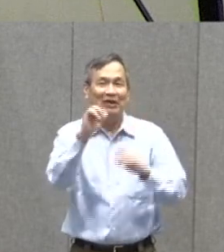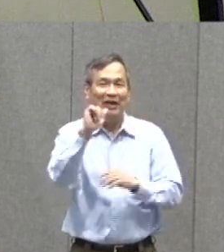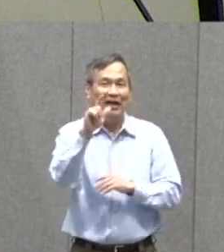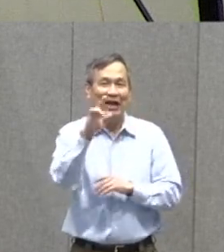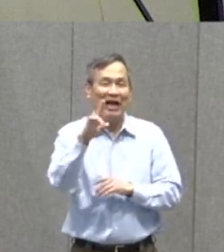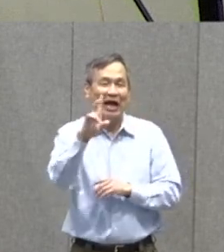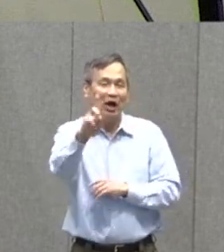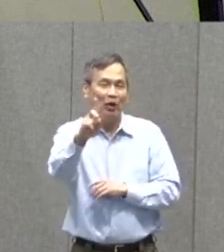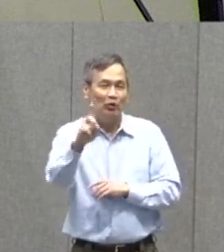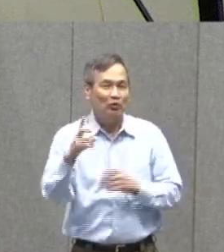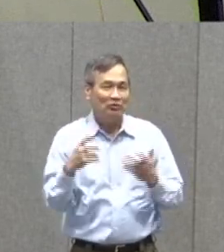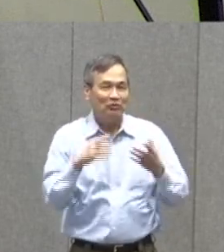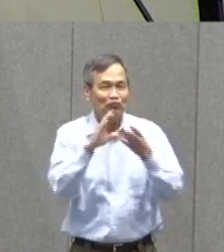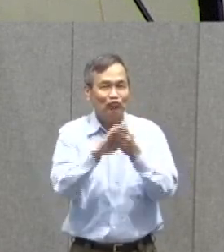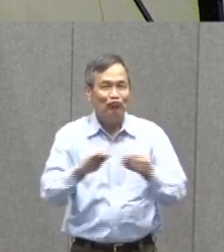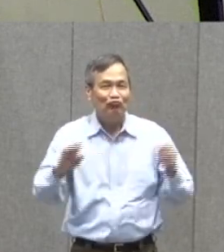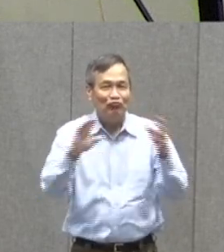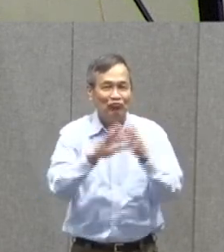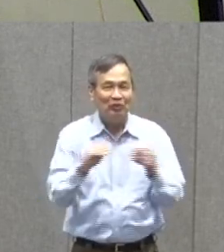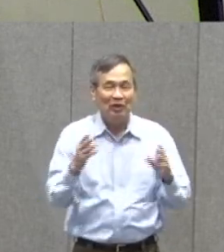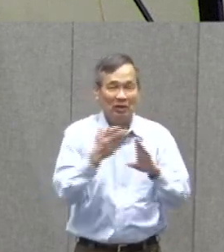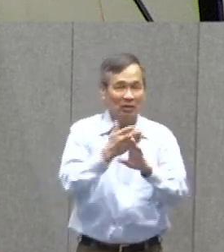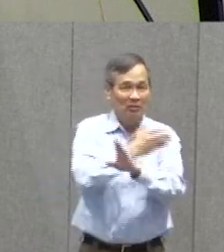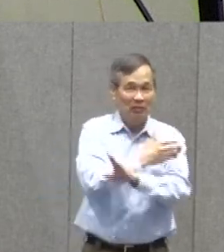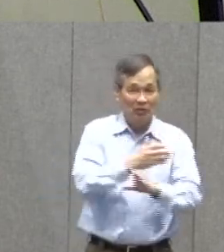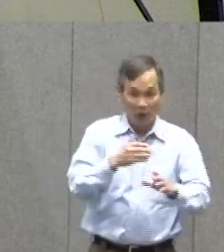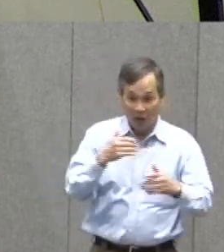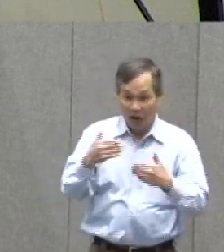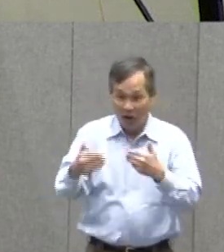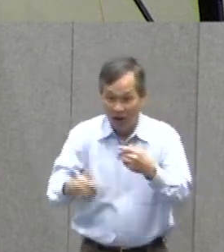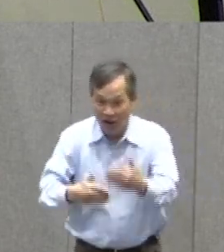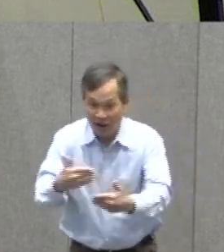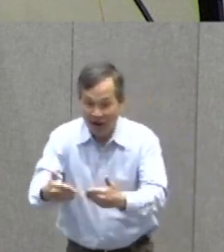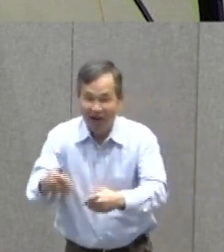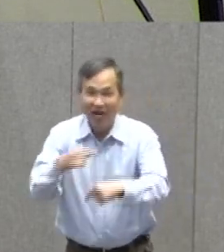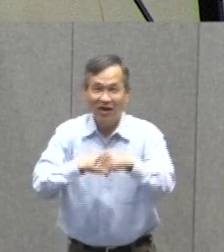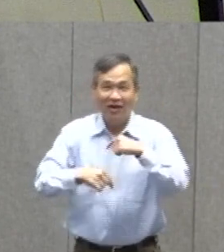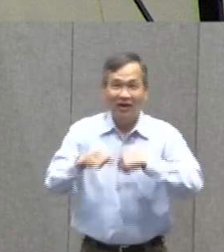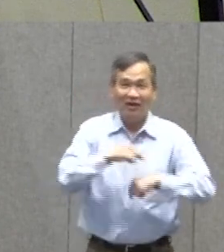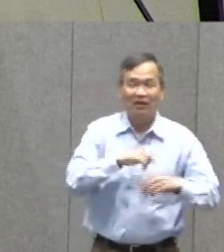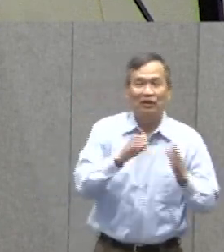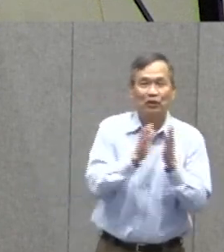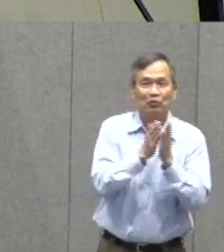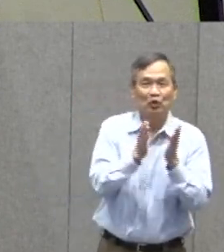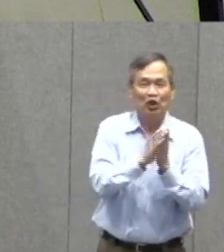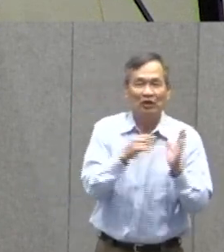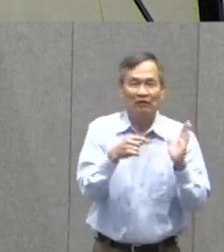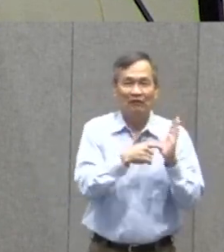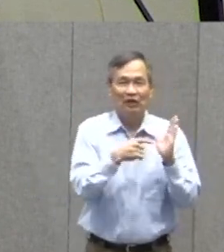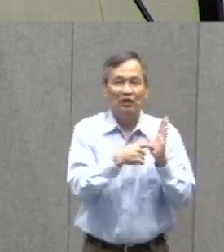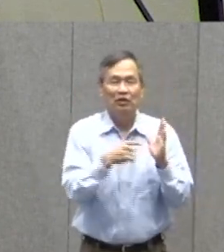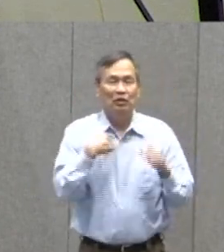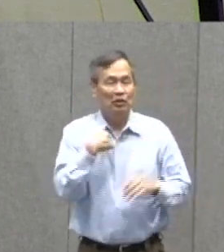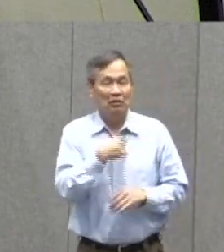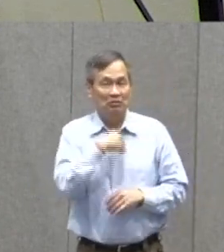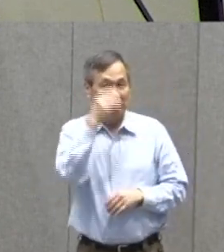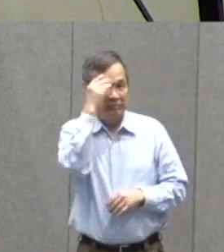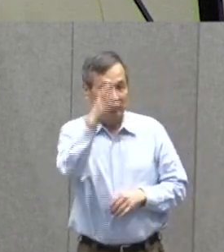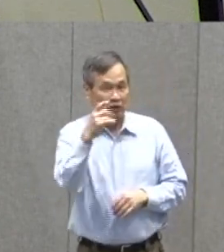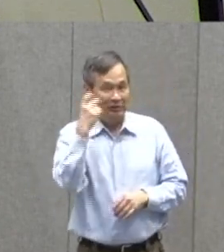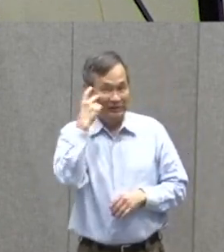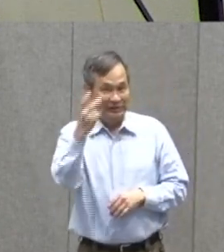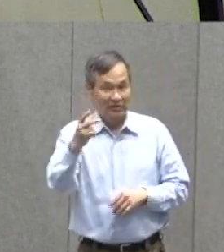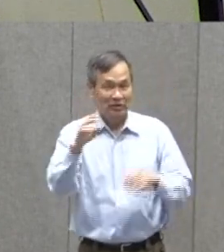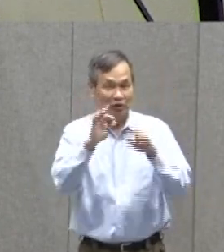Dreamers. But before I get started and tell you a little more about the book Dreamers, is that we do have